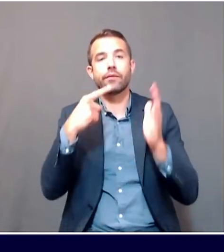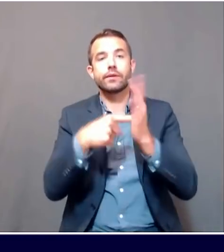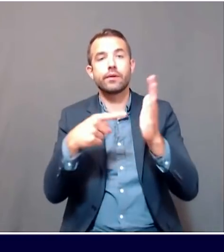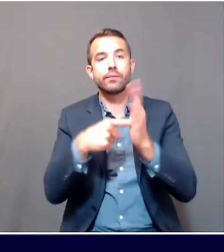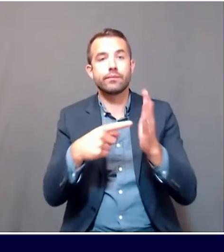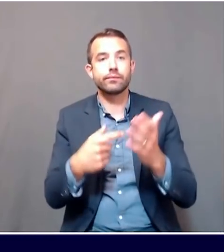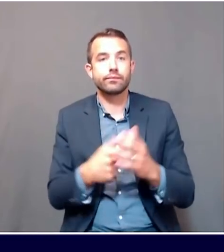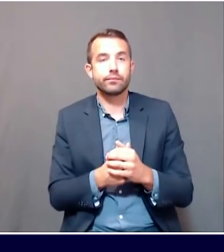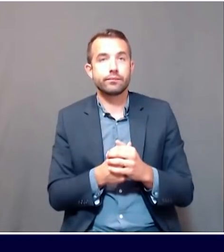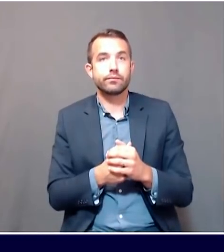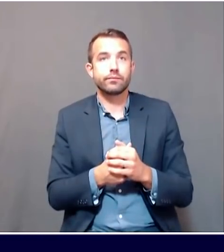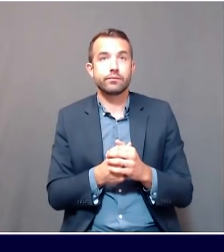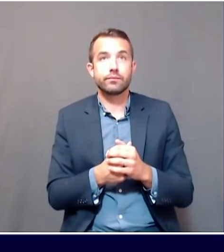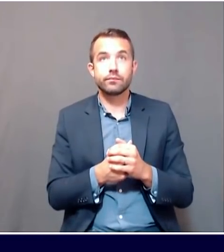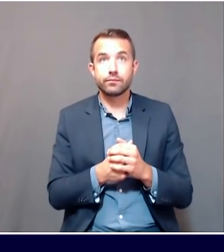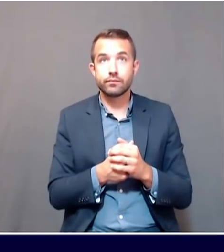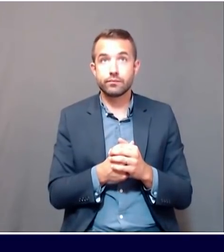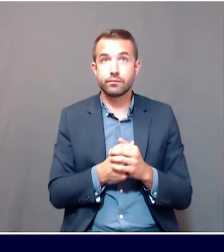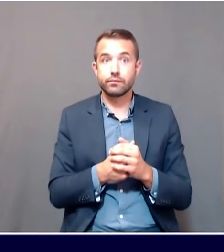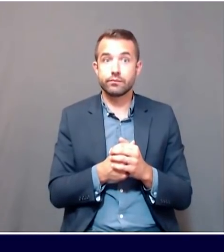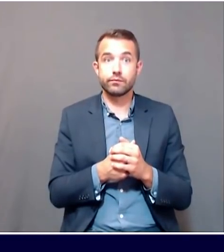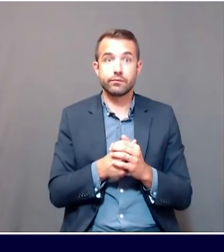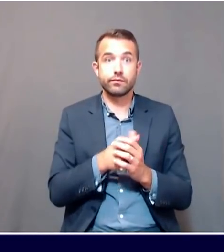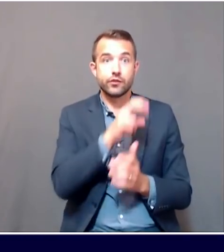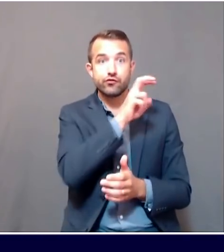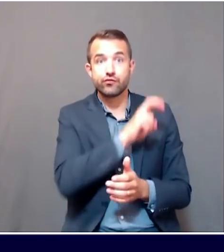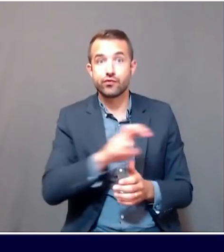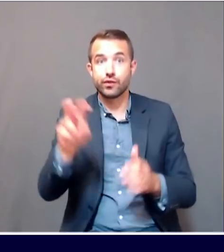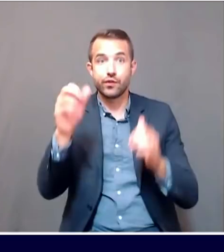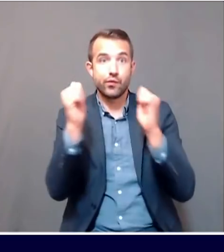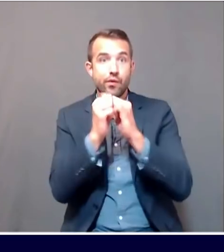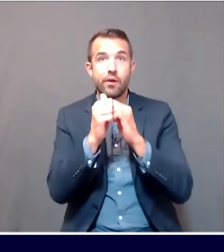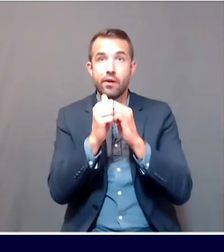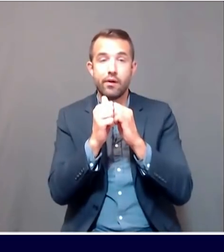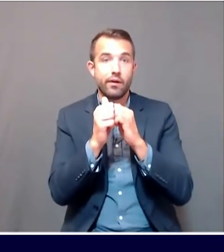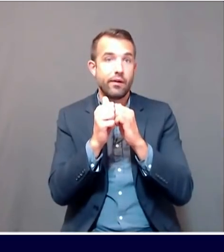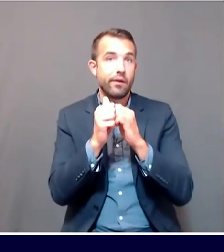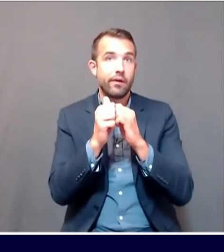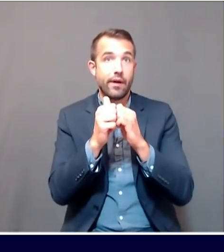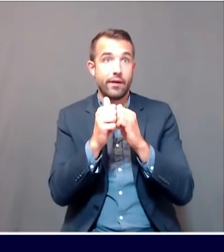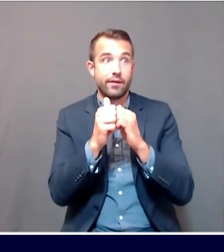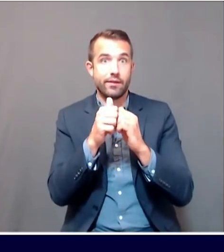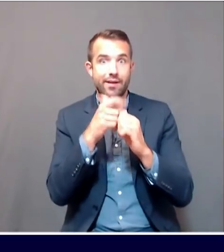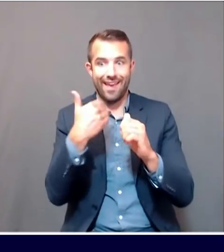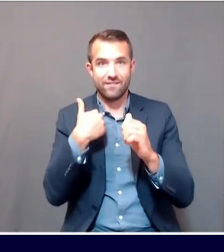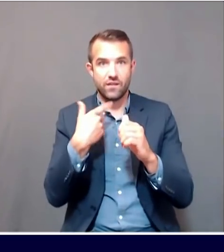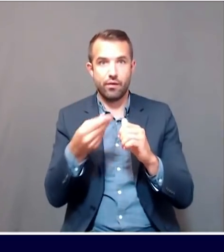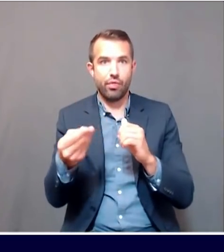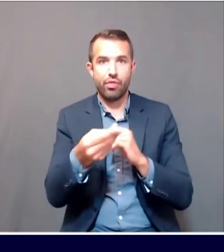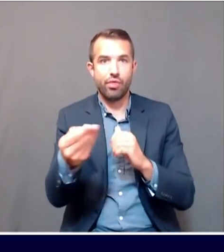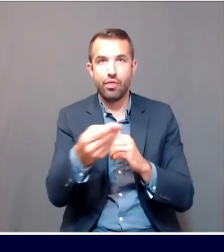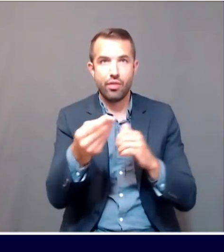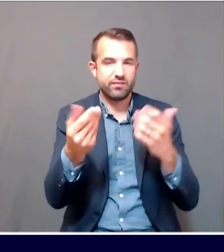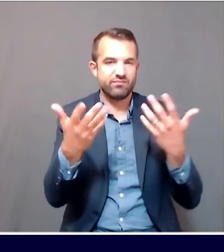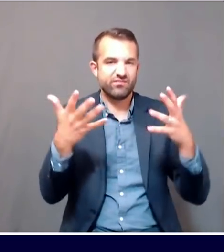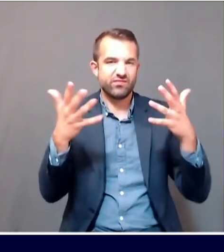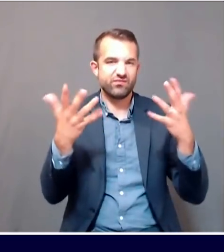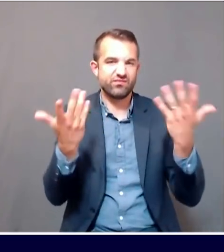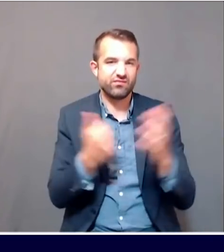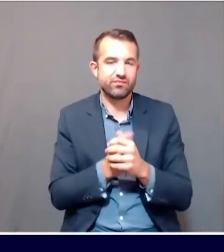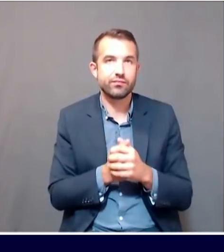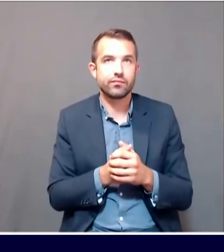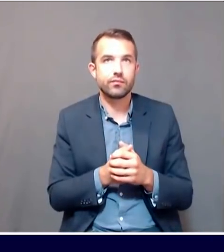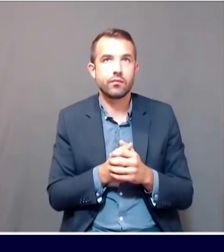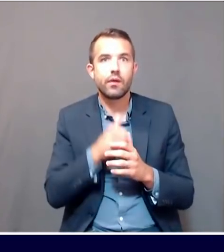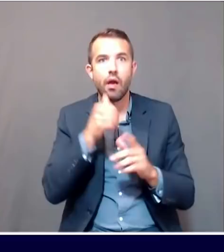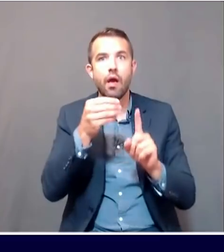traveled with. So I think the system requiring a negative test and requiring strict quarantine